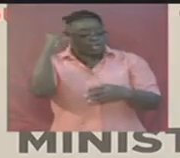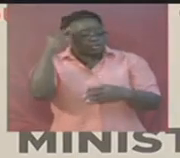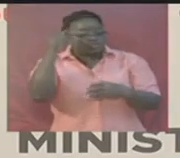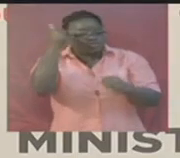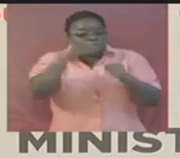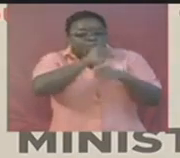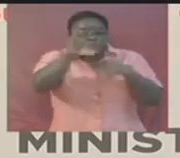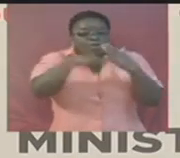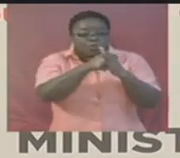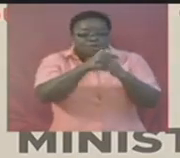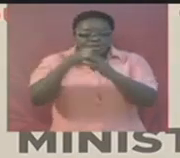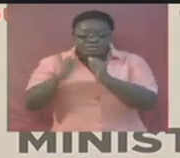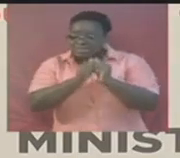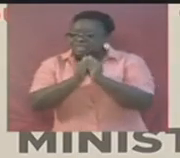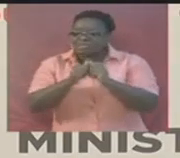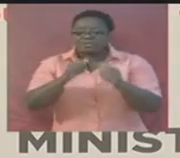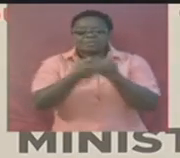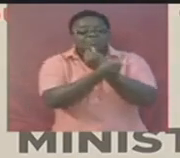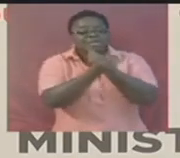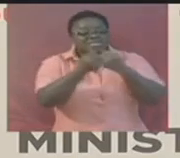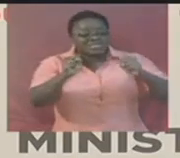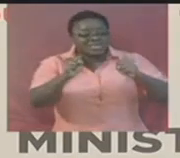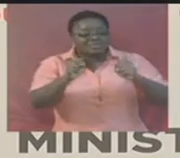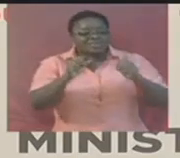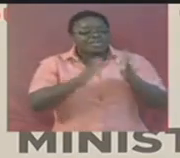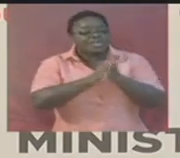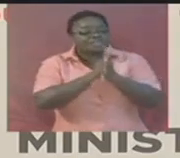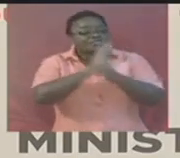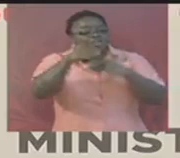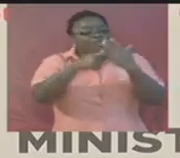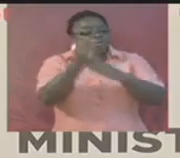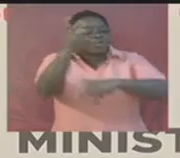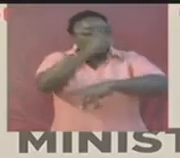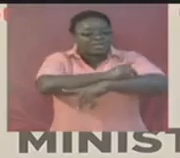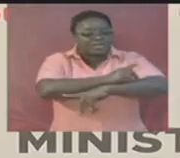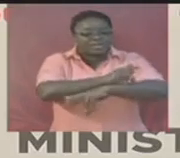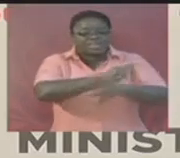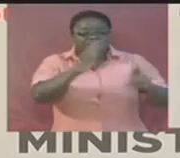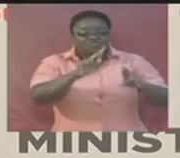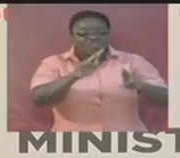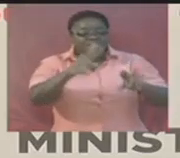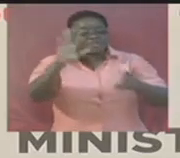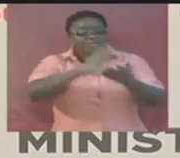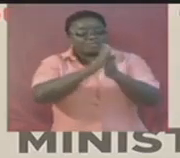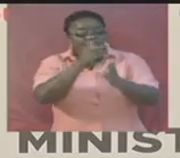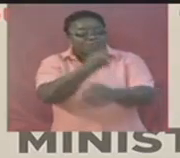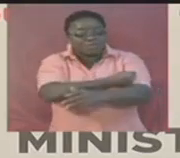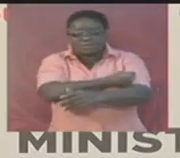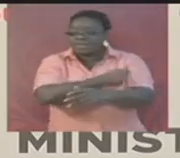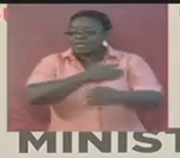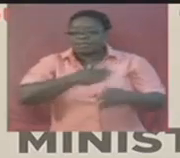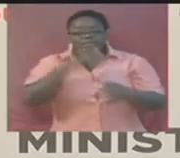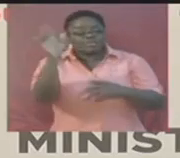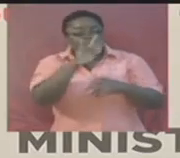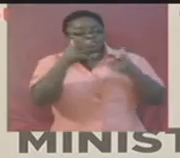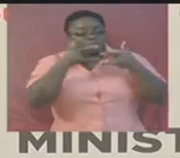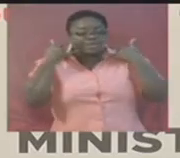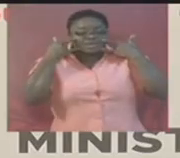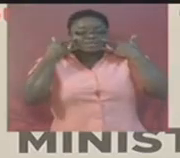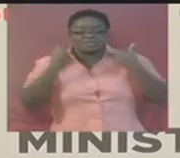together. Be safe, enjoy the rest of your day, get ready to get vaccinated, and please wear your mask.